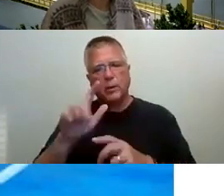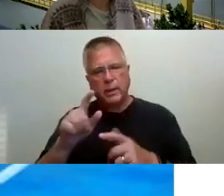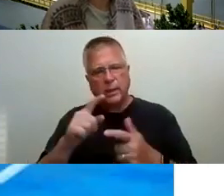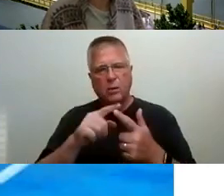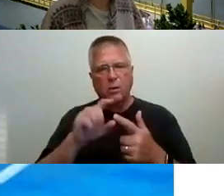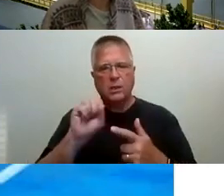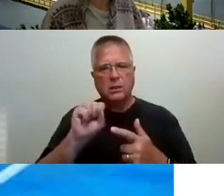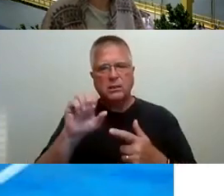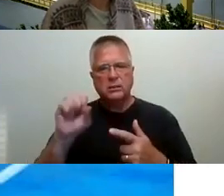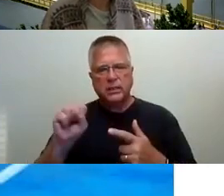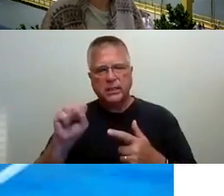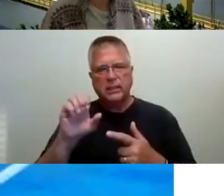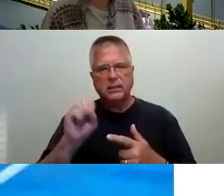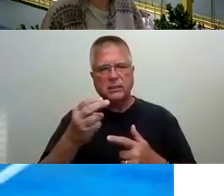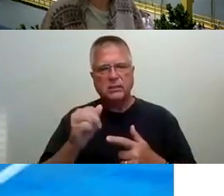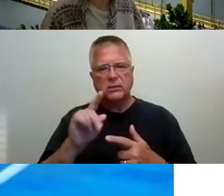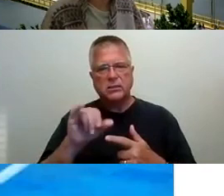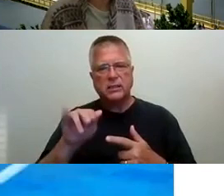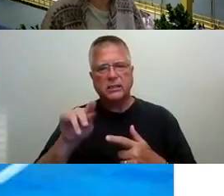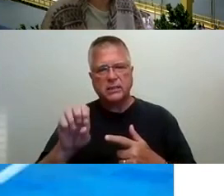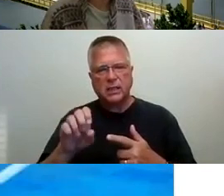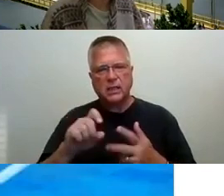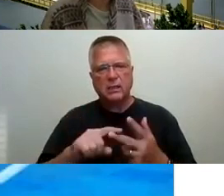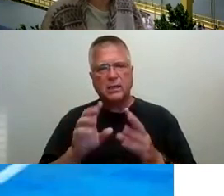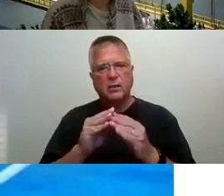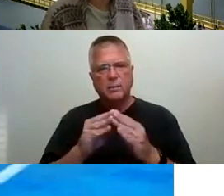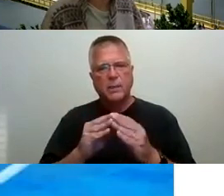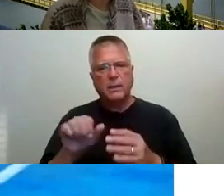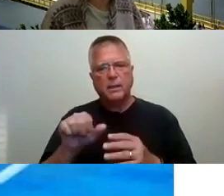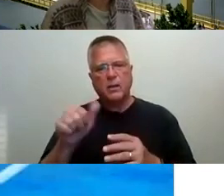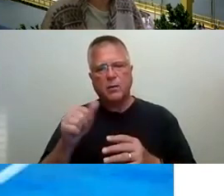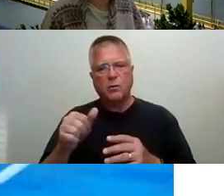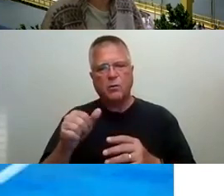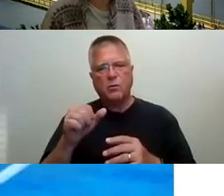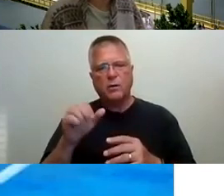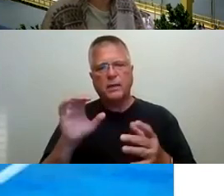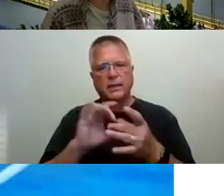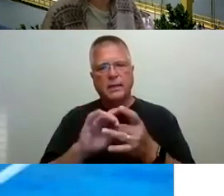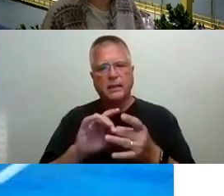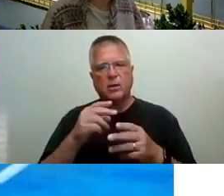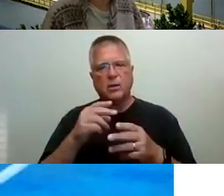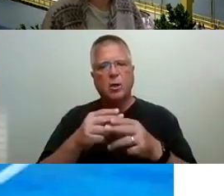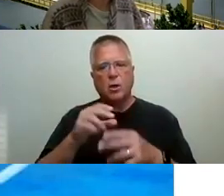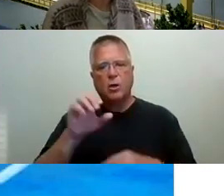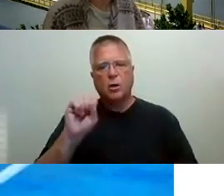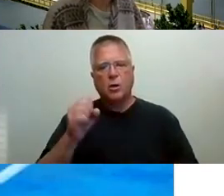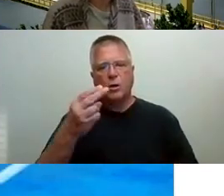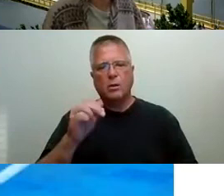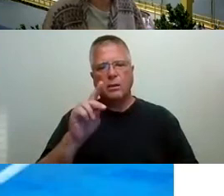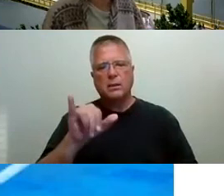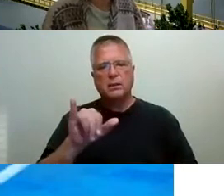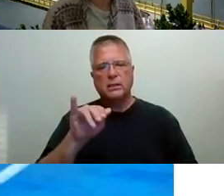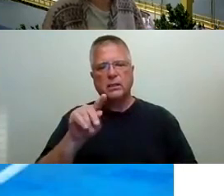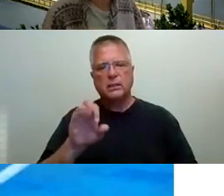north side. And we have a meeting for another really important connector called the Shady Side Connector. So we'll have this meeting on May